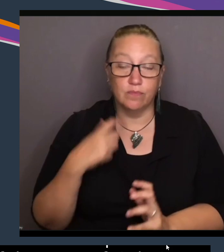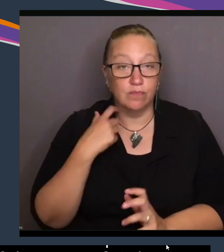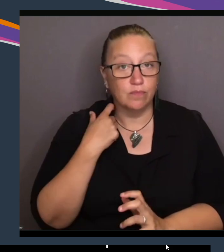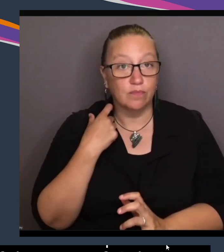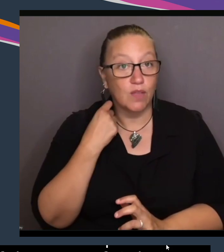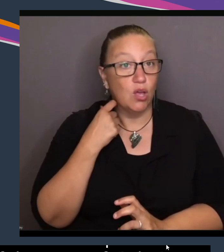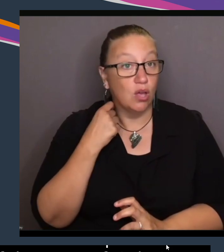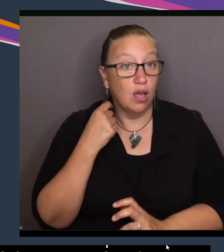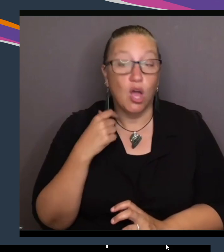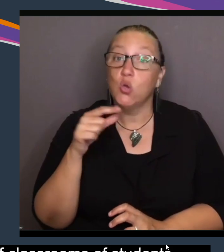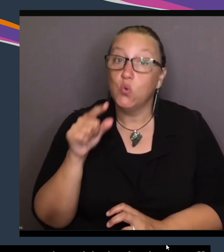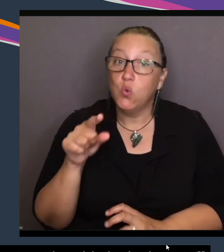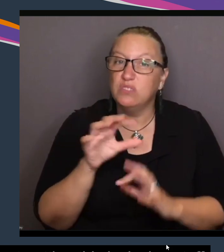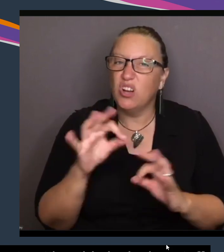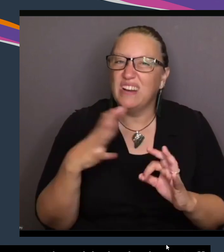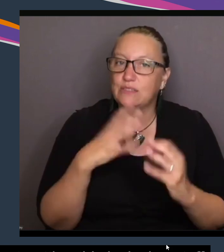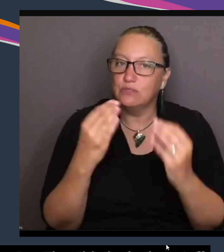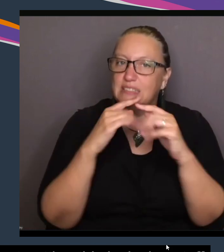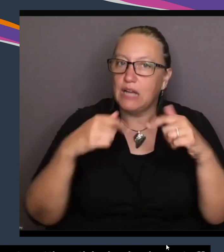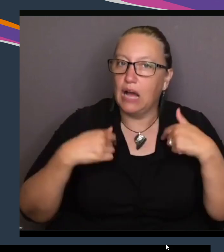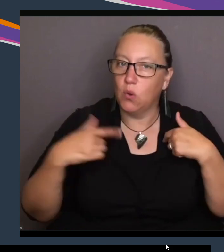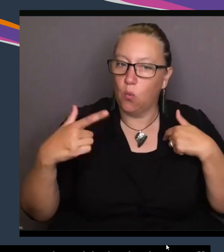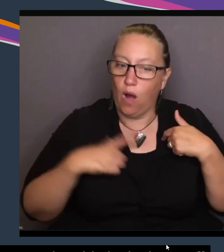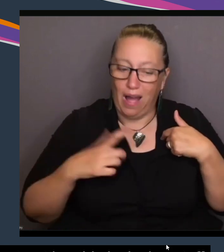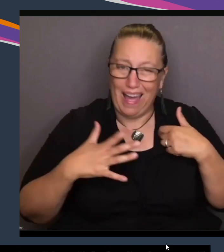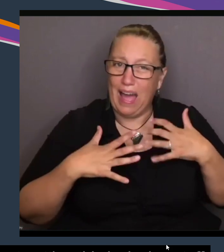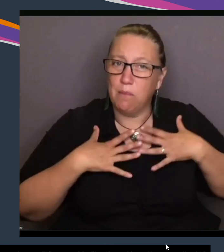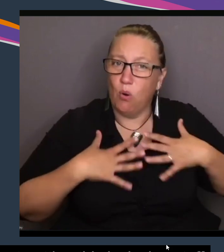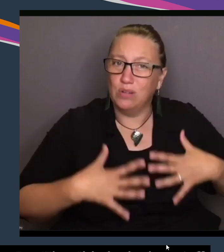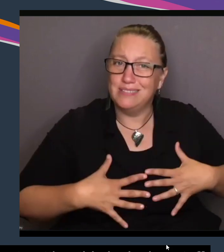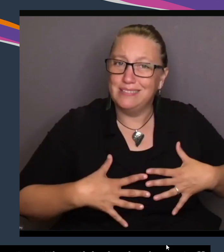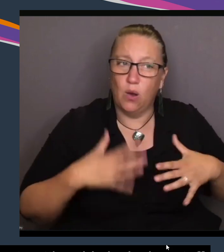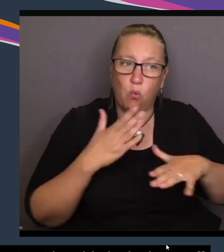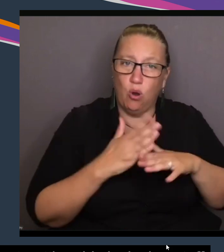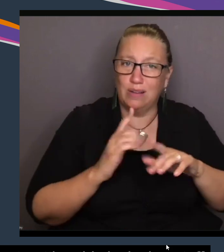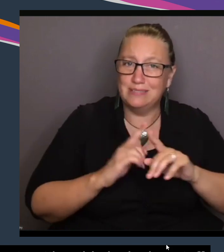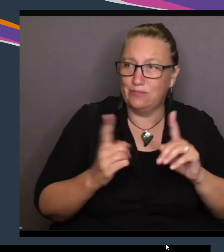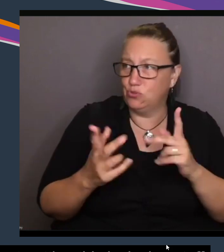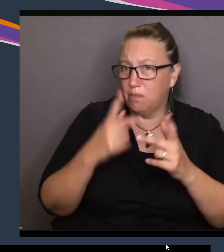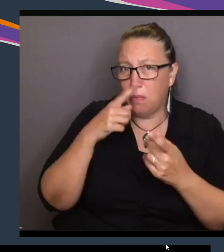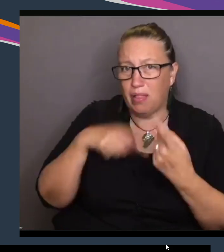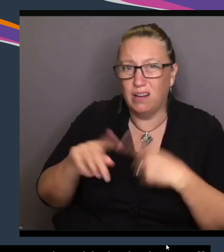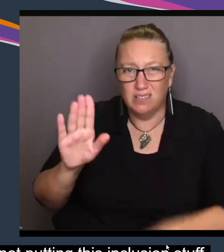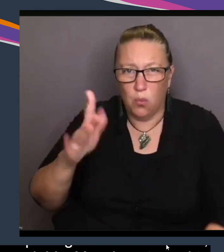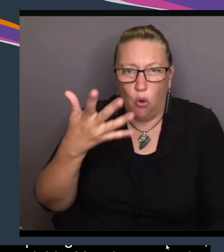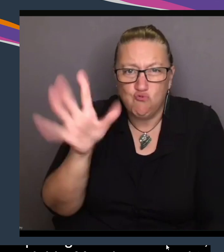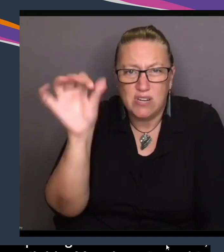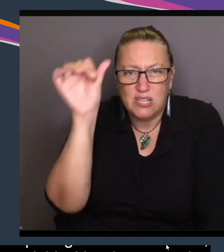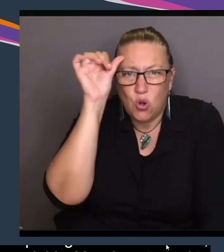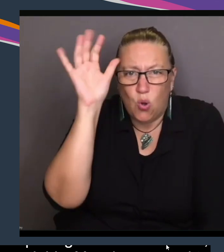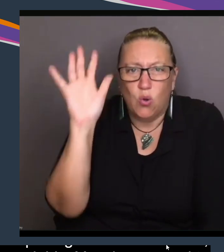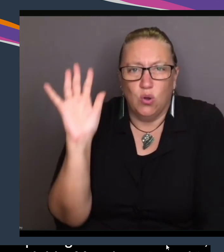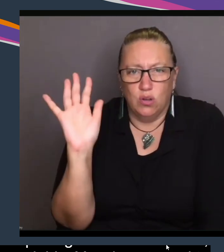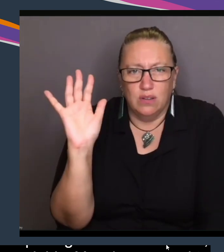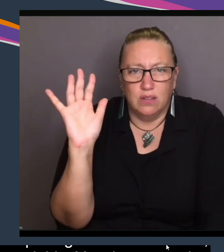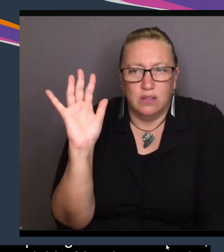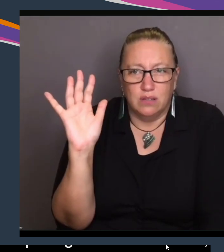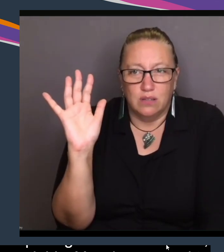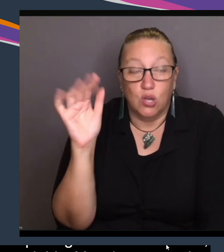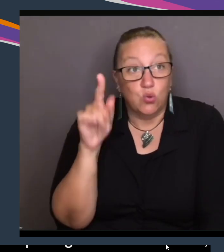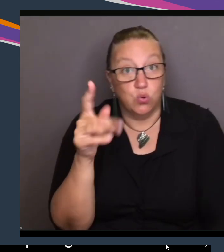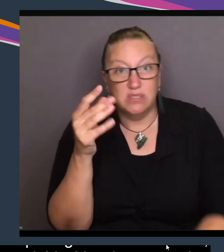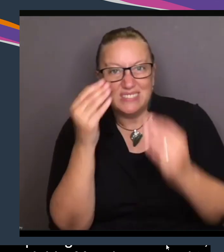of our body work differently to others. We've worked that out. You do not need to teach us